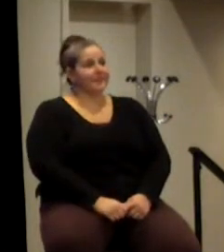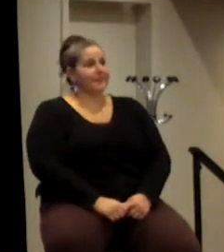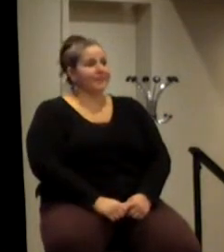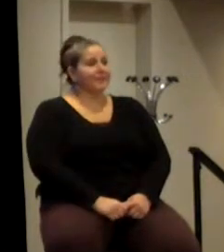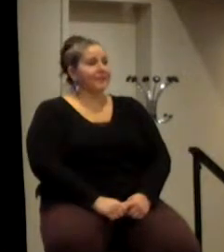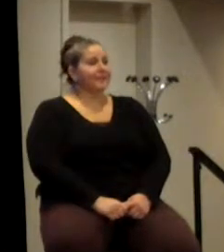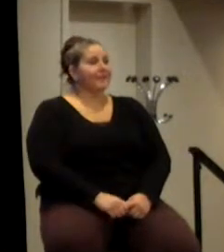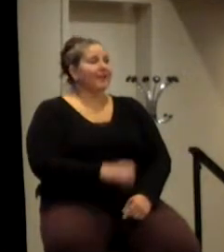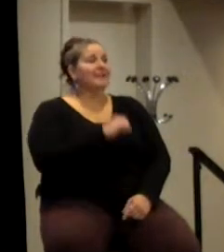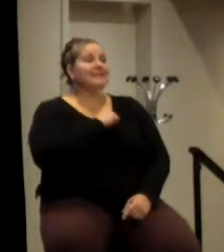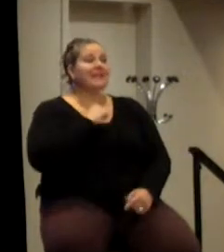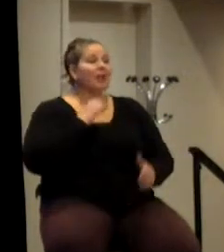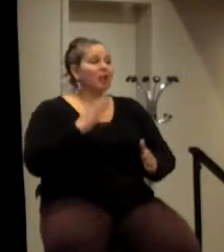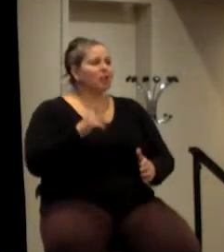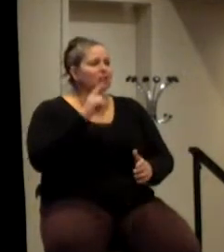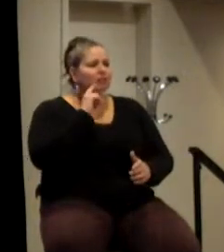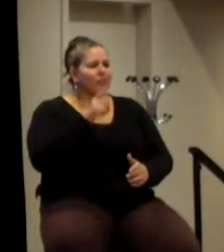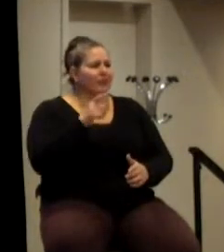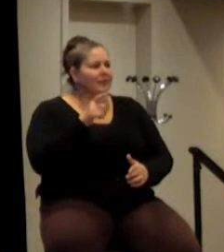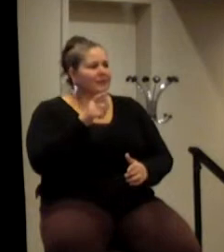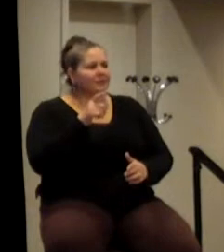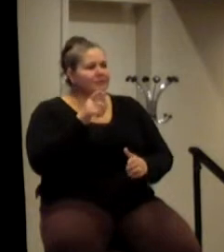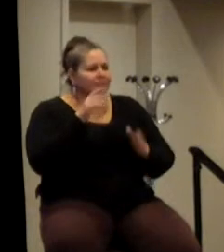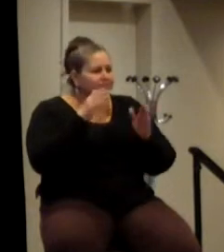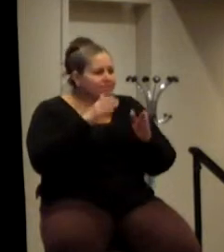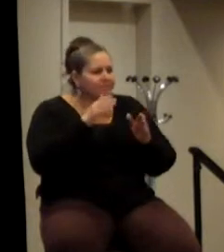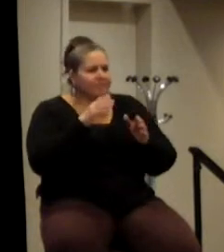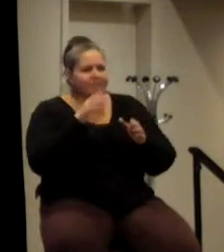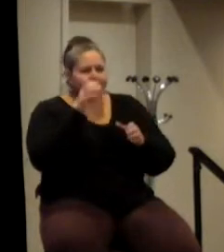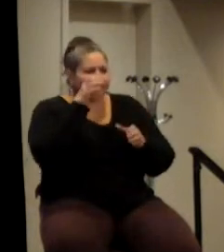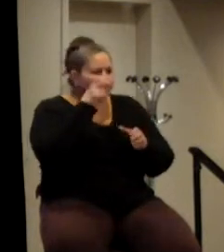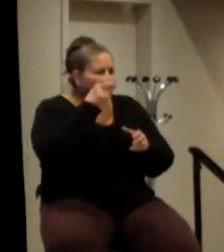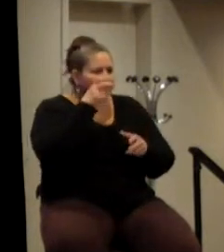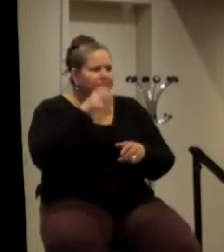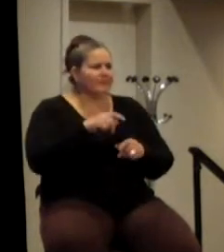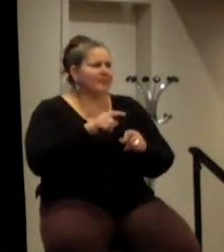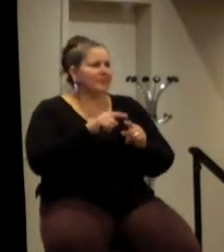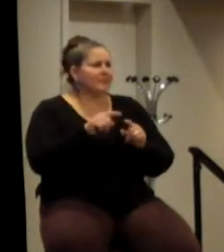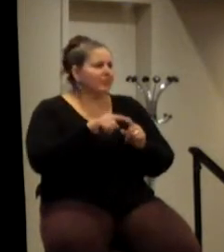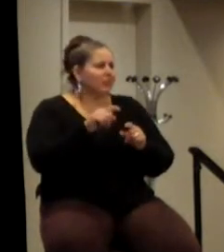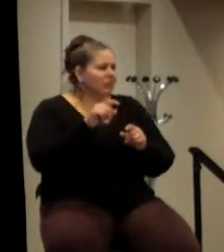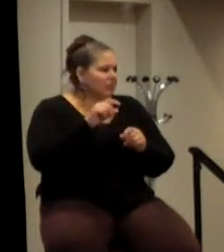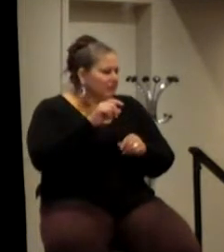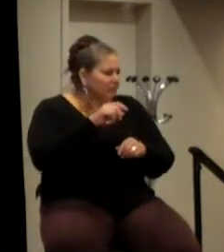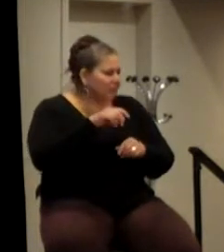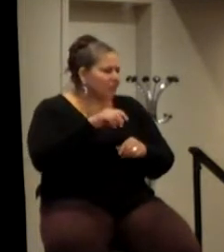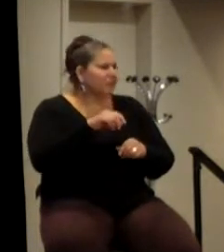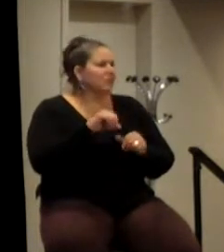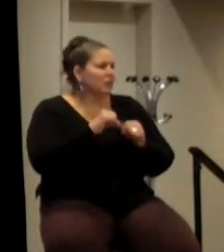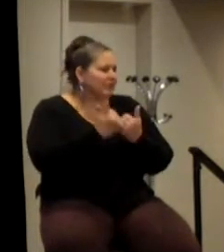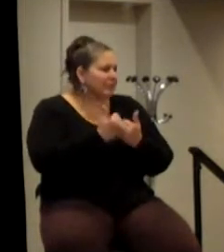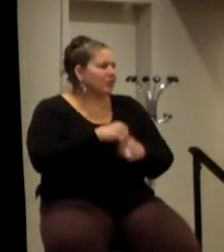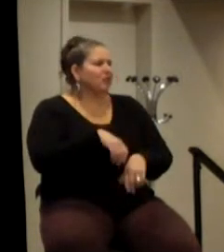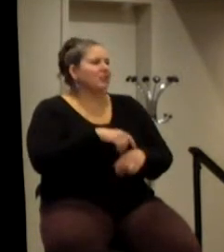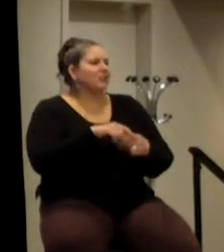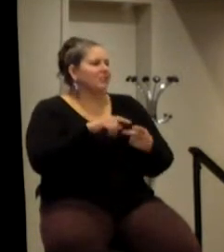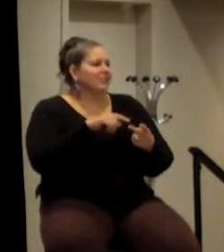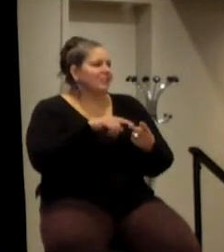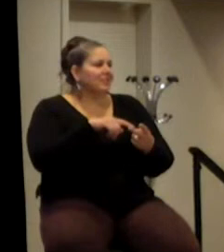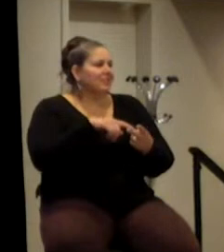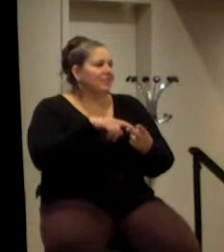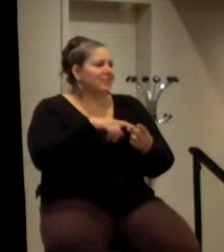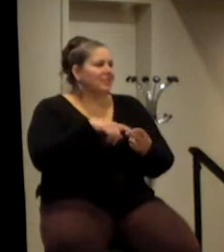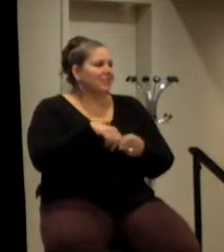association groups that the health directors and commissioners were on the call as well. So think about Dr. Gupta and her colleagues from across the